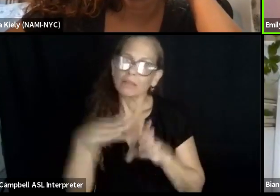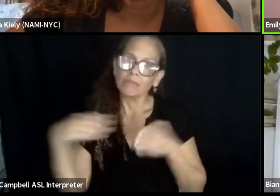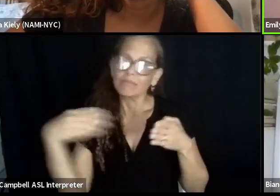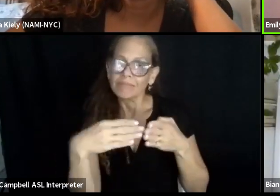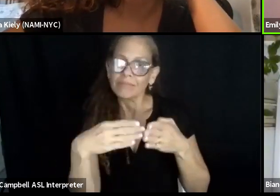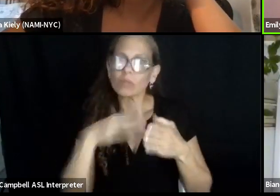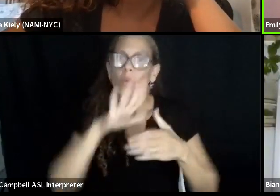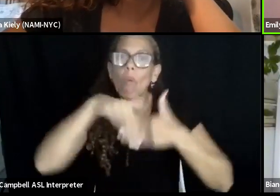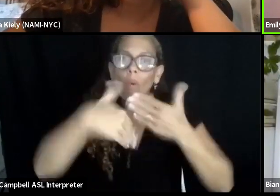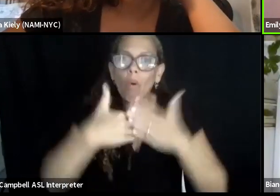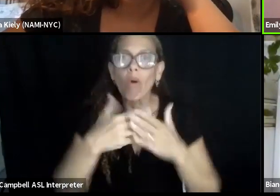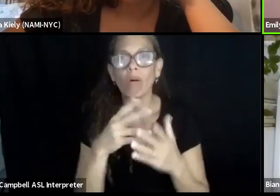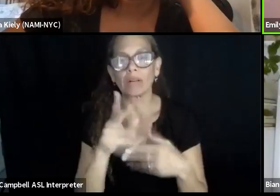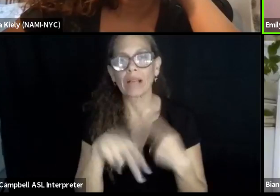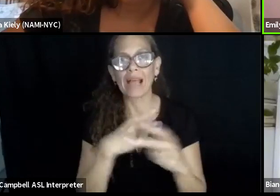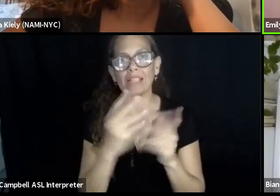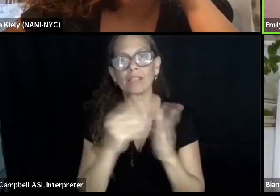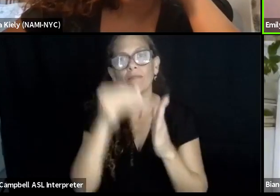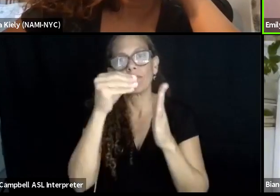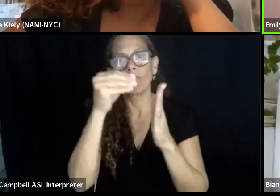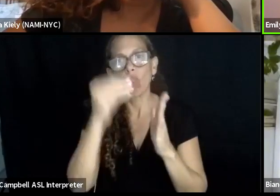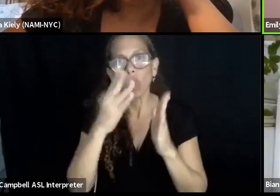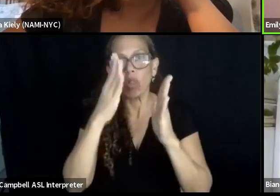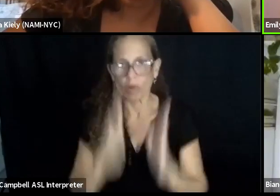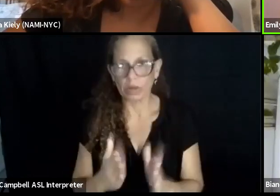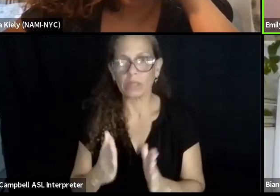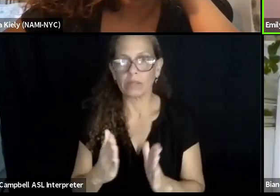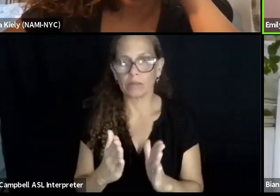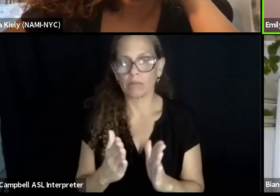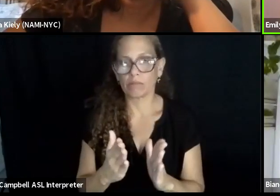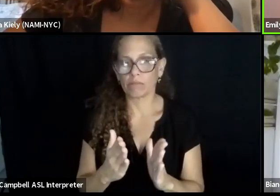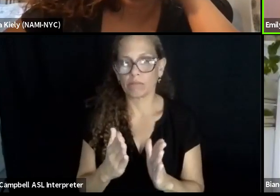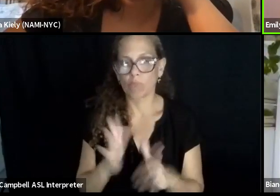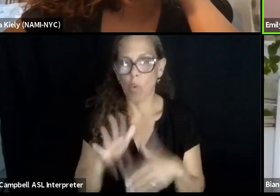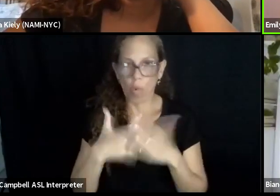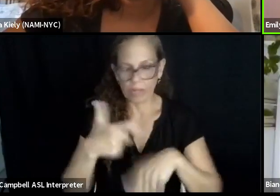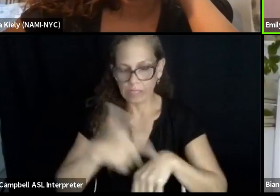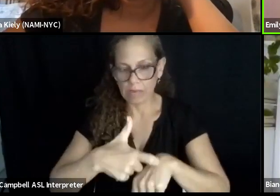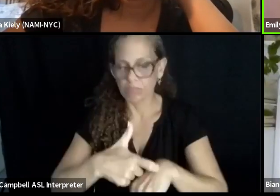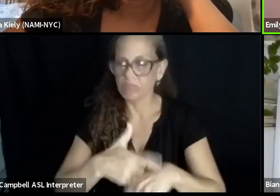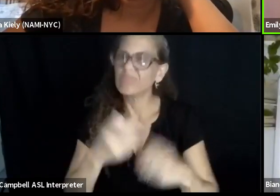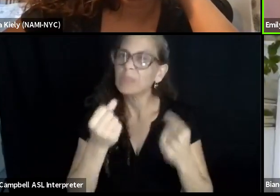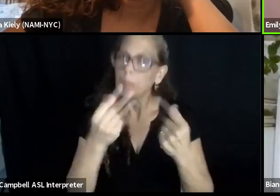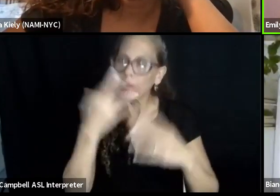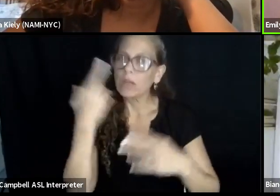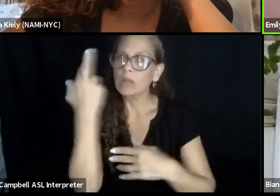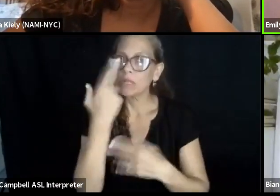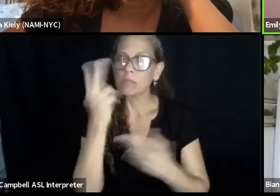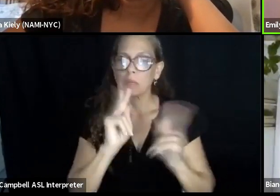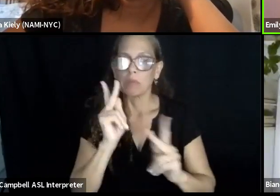all types of learners all the time. So I could see a lot of reasons why some people may